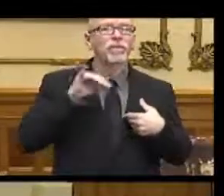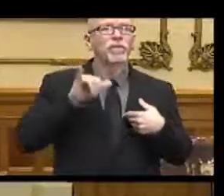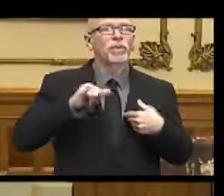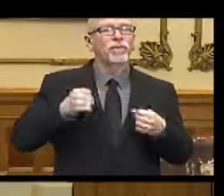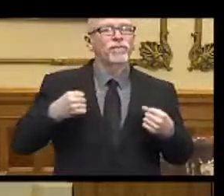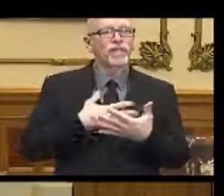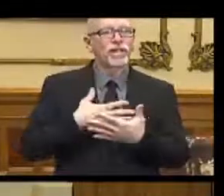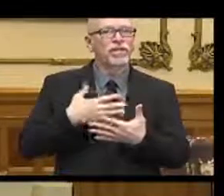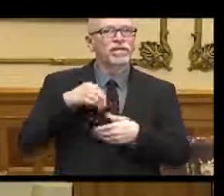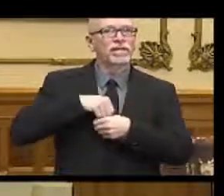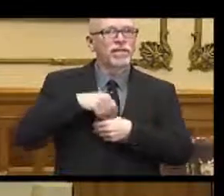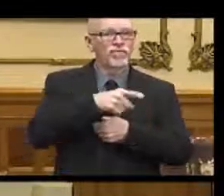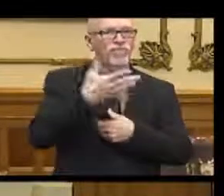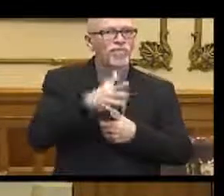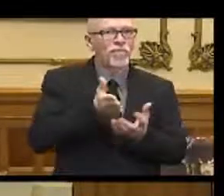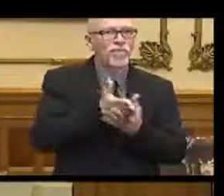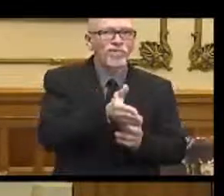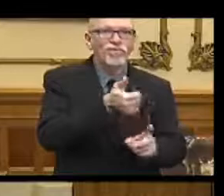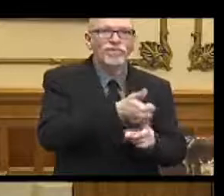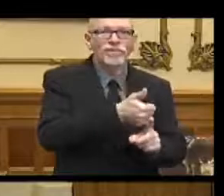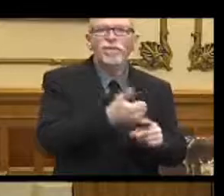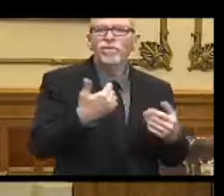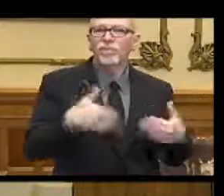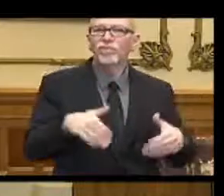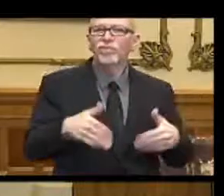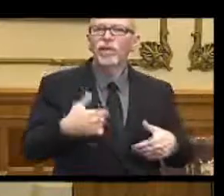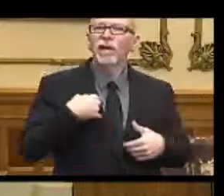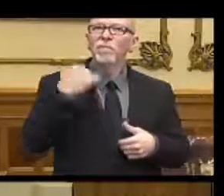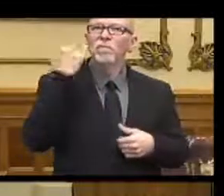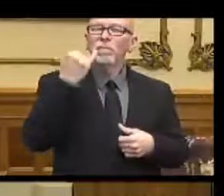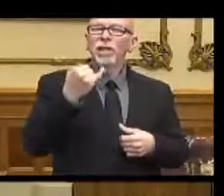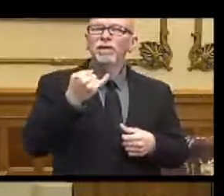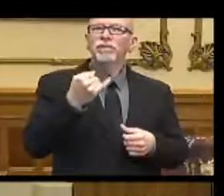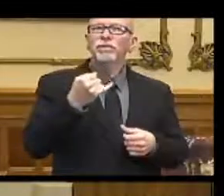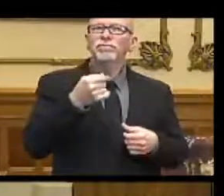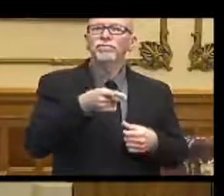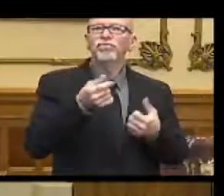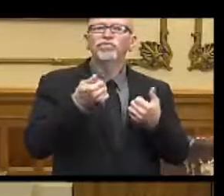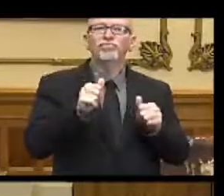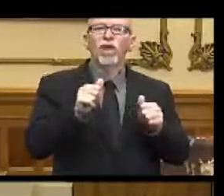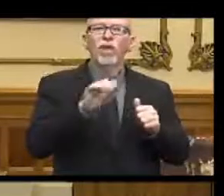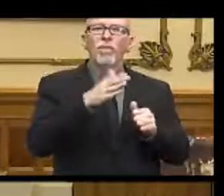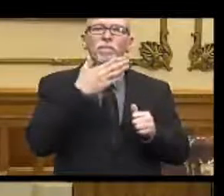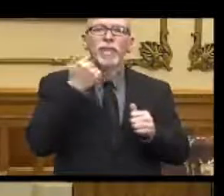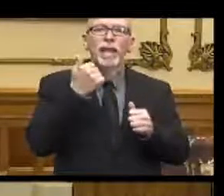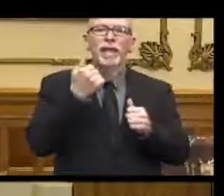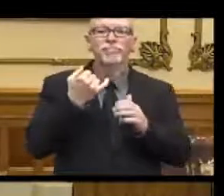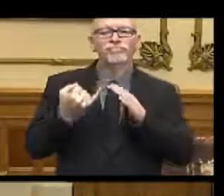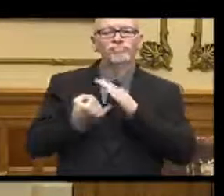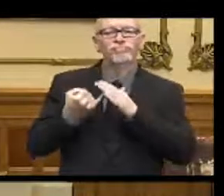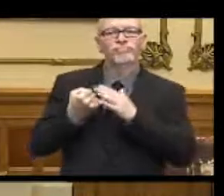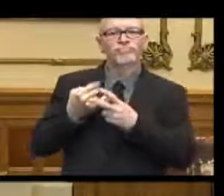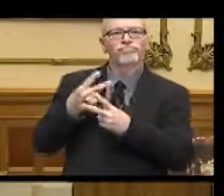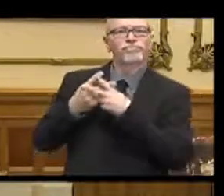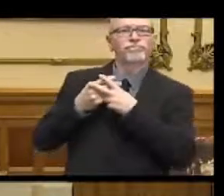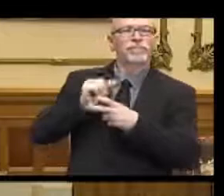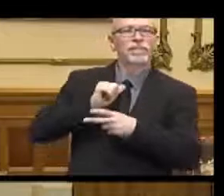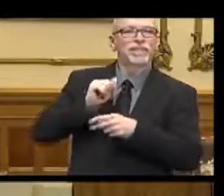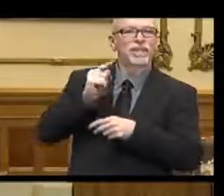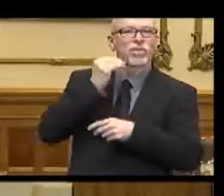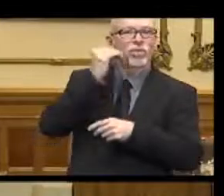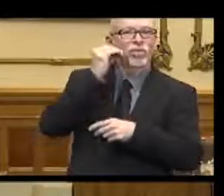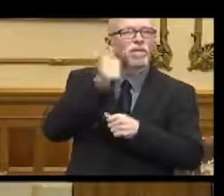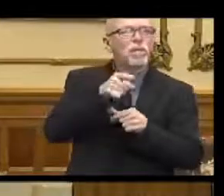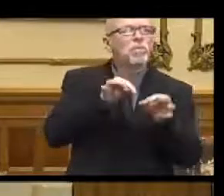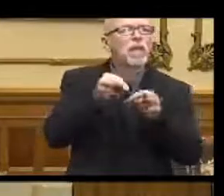felt themselves. And I'm sure that you tried your very best to try to isolate yourself within your home. Can you talk